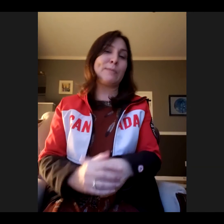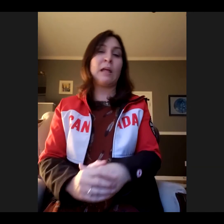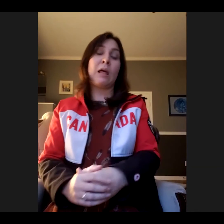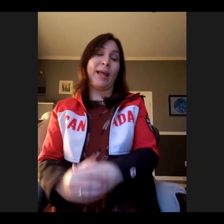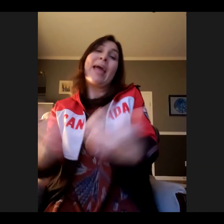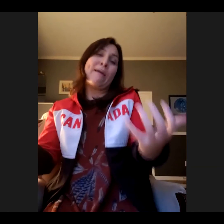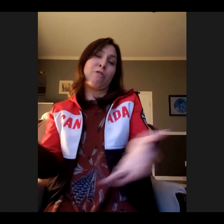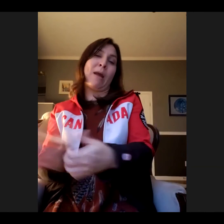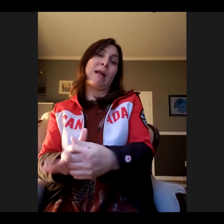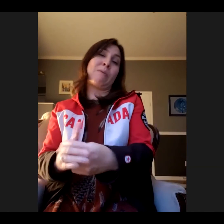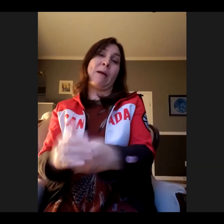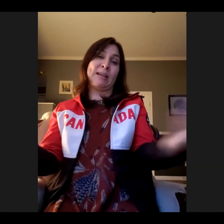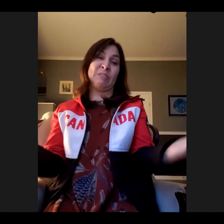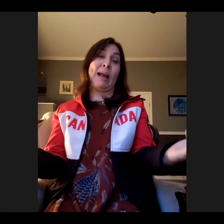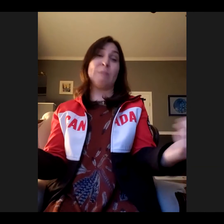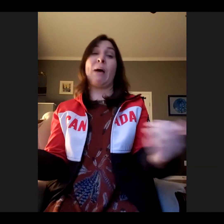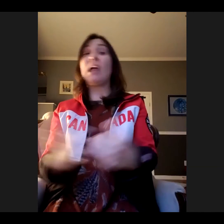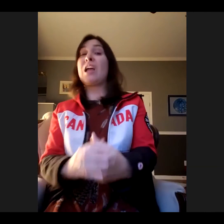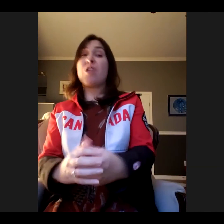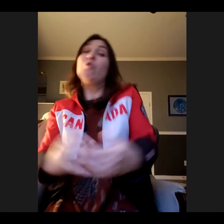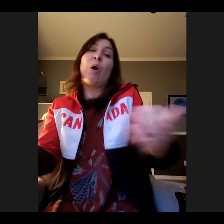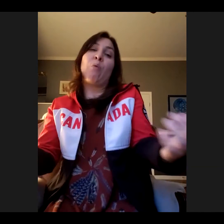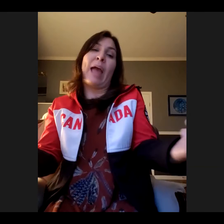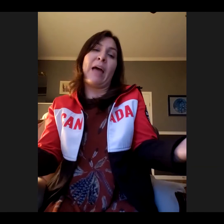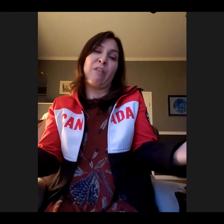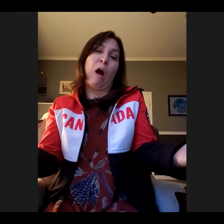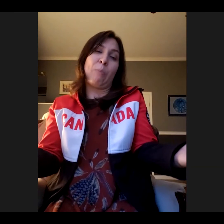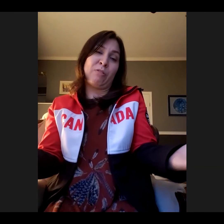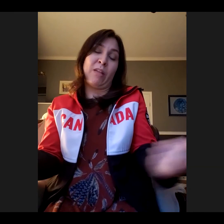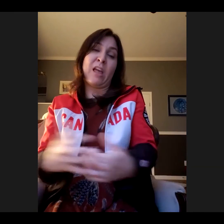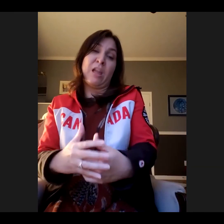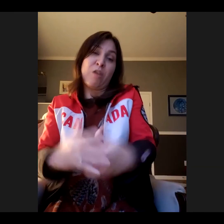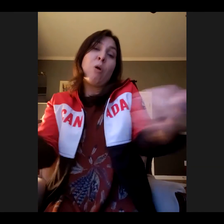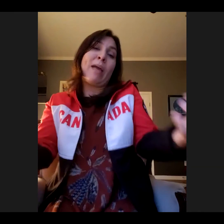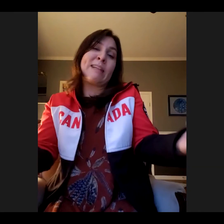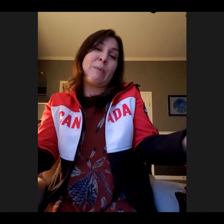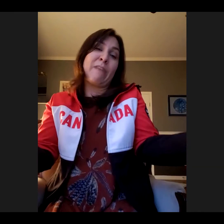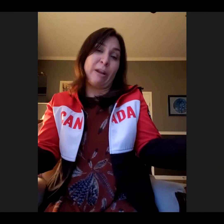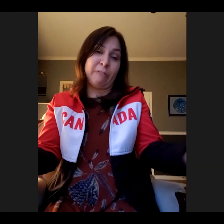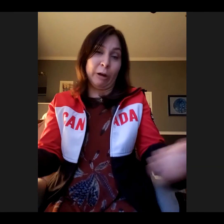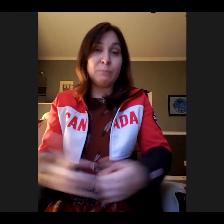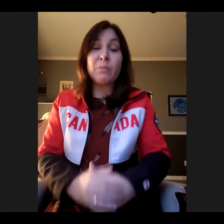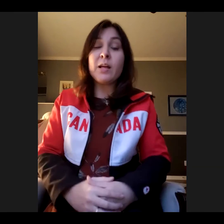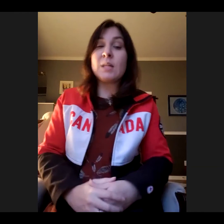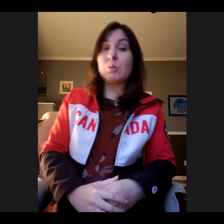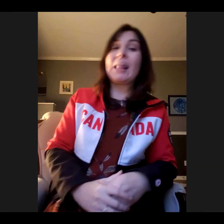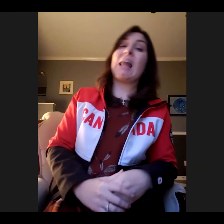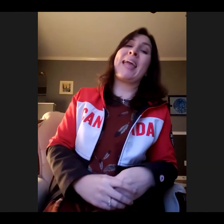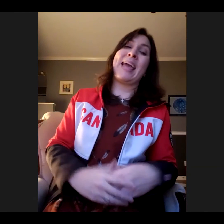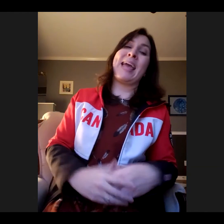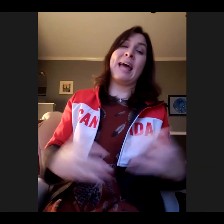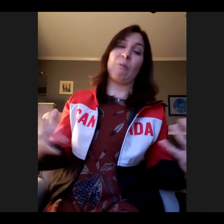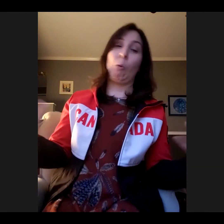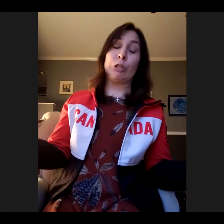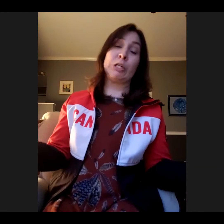groups like, hey, she might not be my best friend, but you don't get the opportunity, like you don't get to make fun of her. So I was really